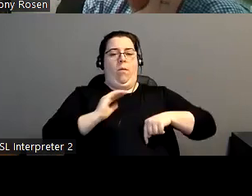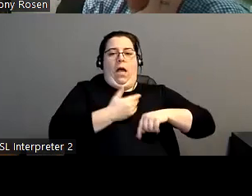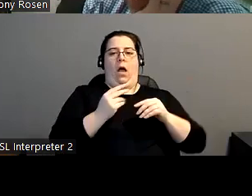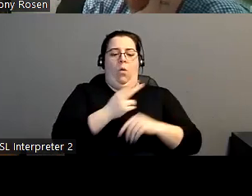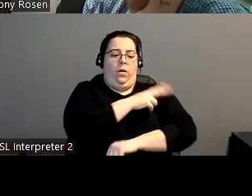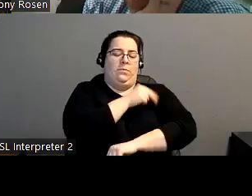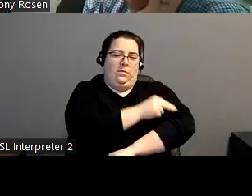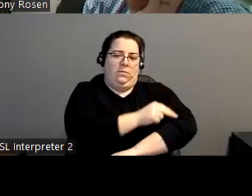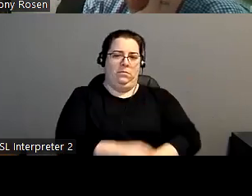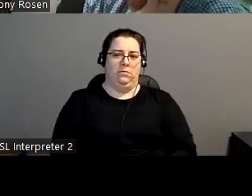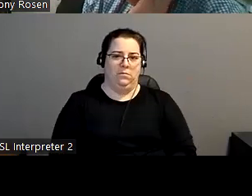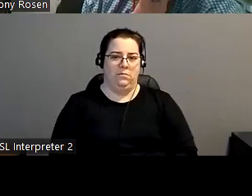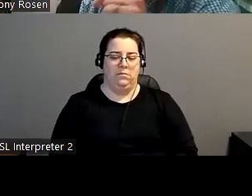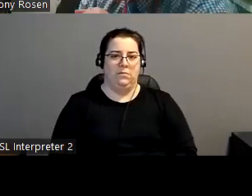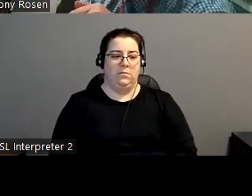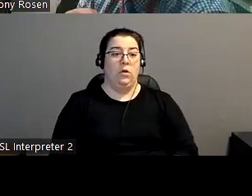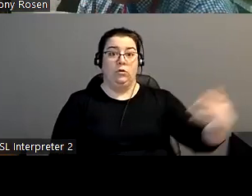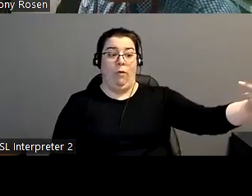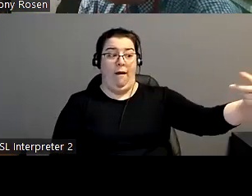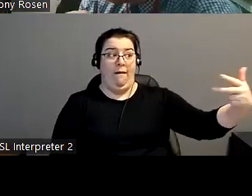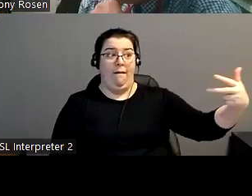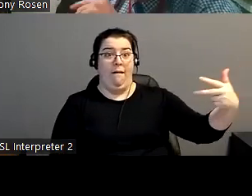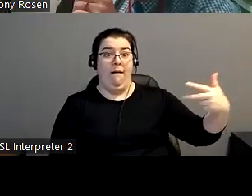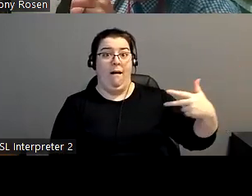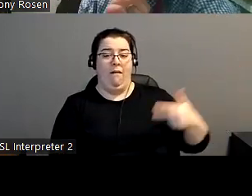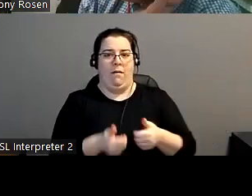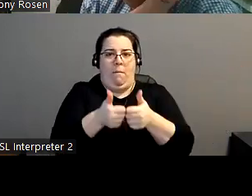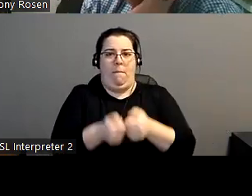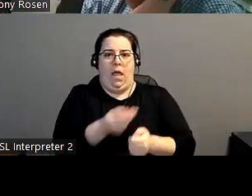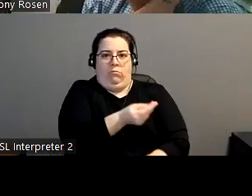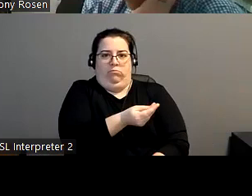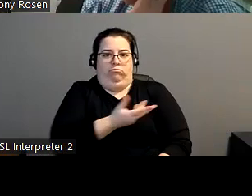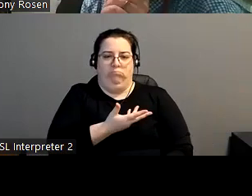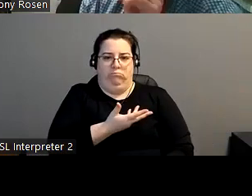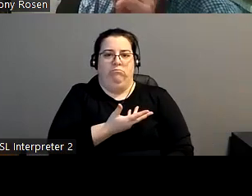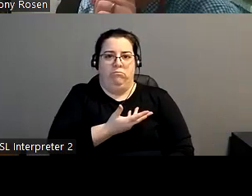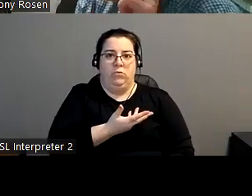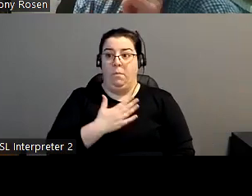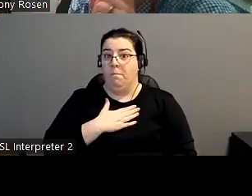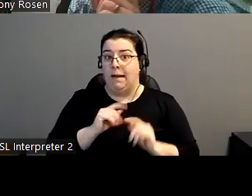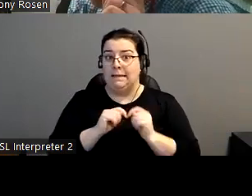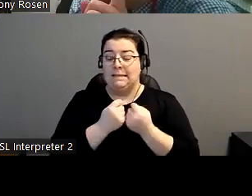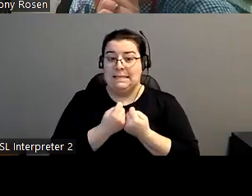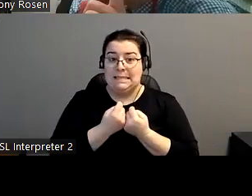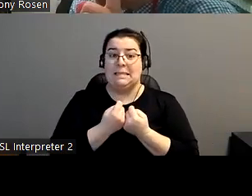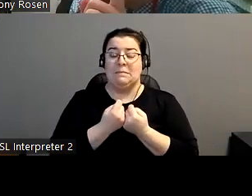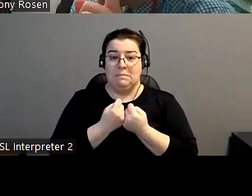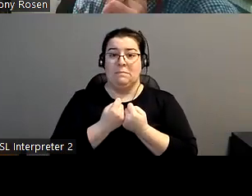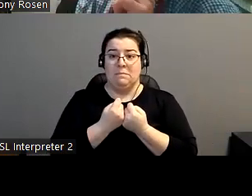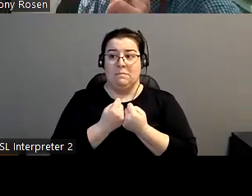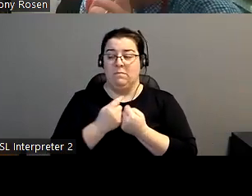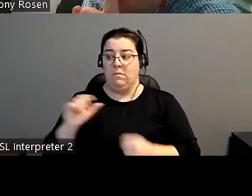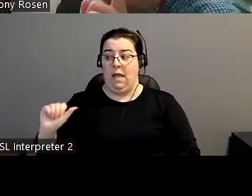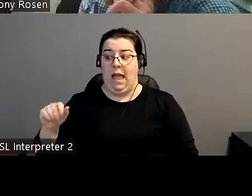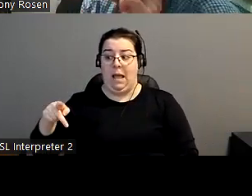en route, and we, one of our team members, will meet the patient and APS